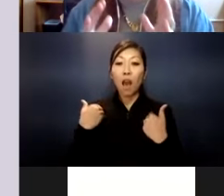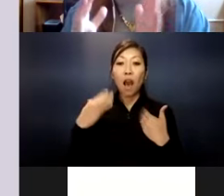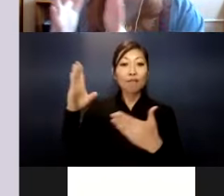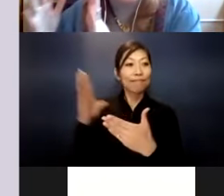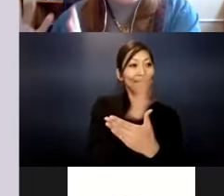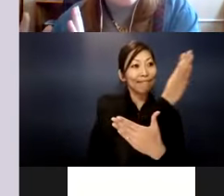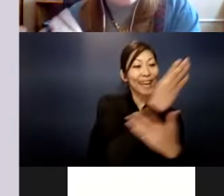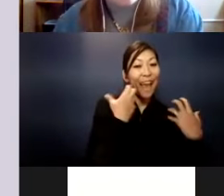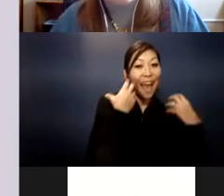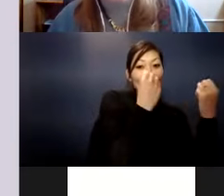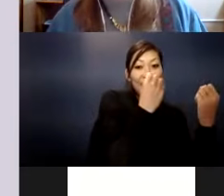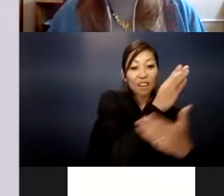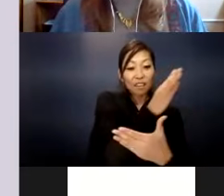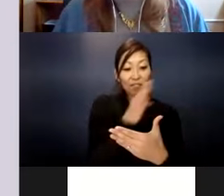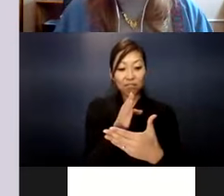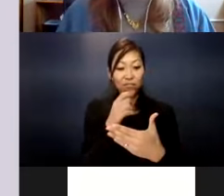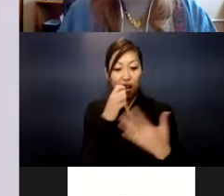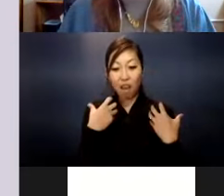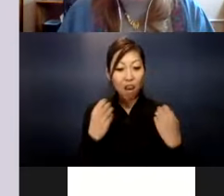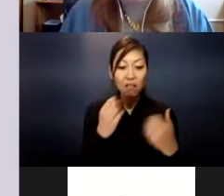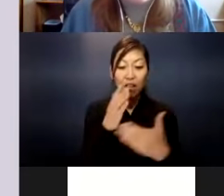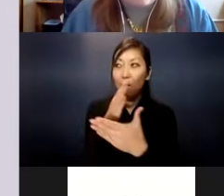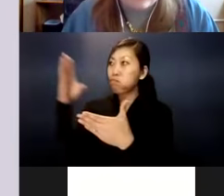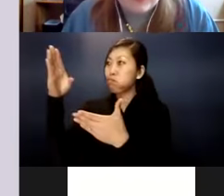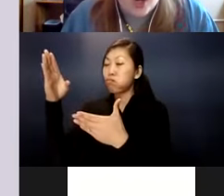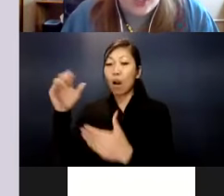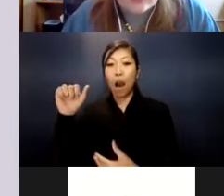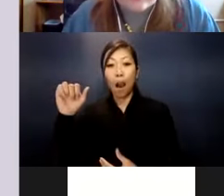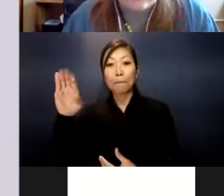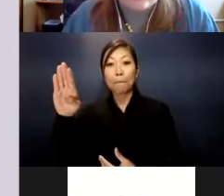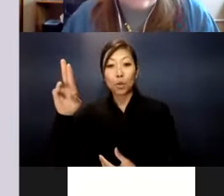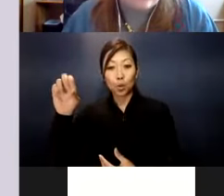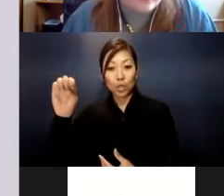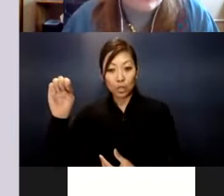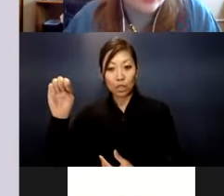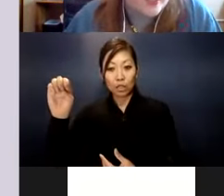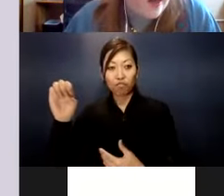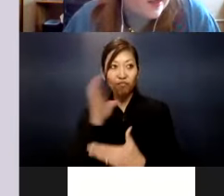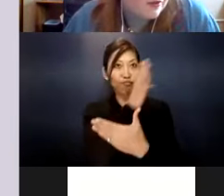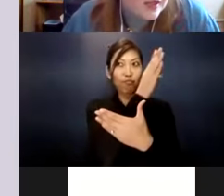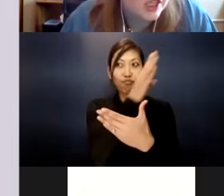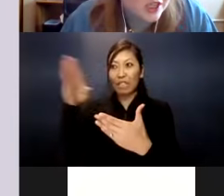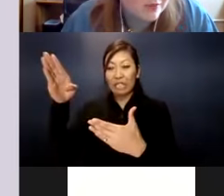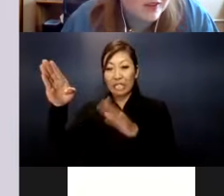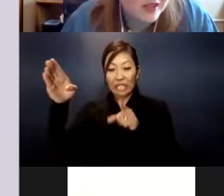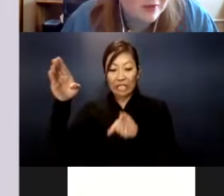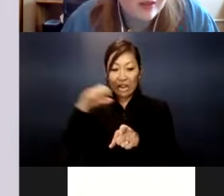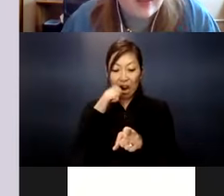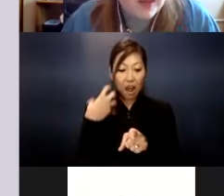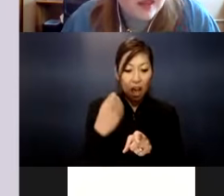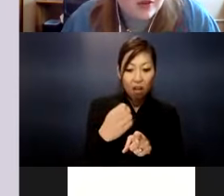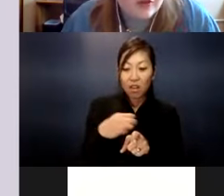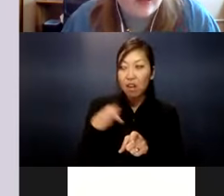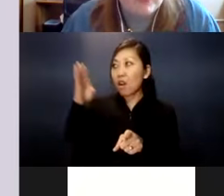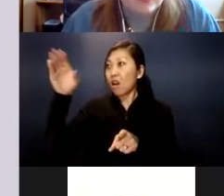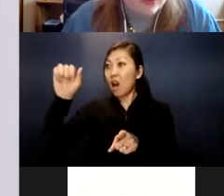healthy, unhealthy, and abusive. And sometimes it can be hard to distinguish unhealthy relationship dynamics